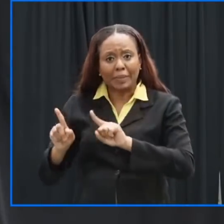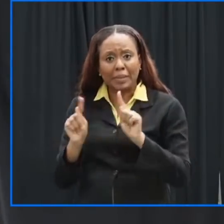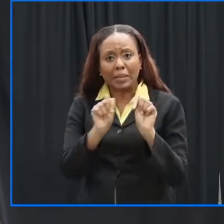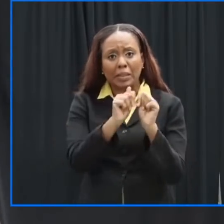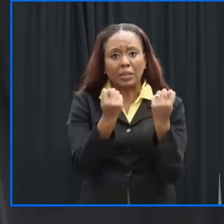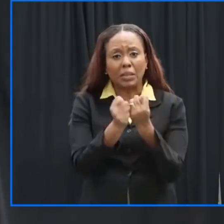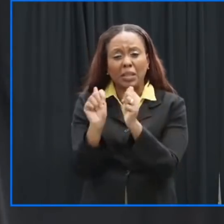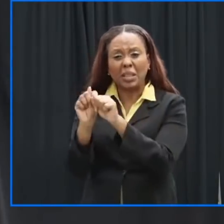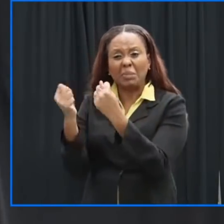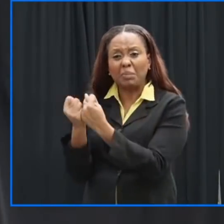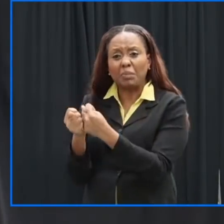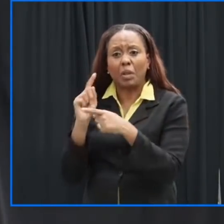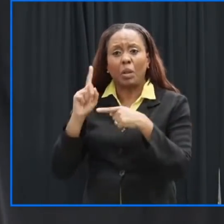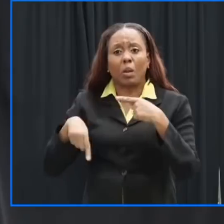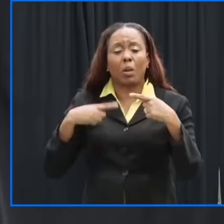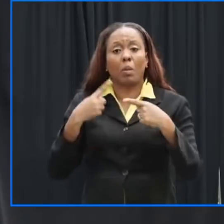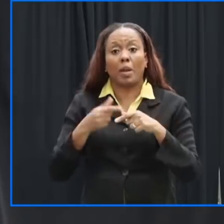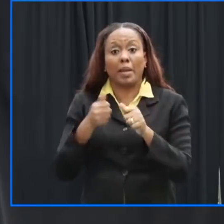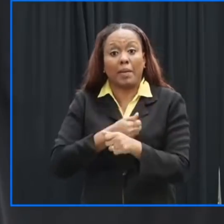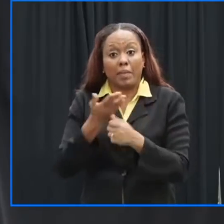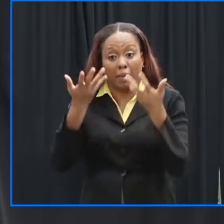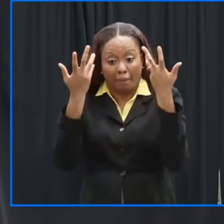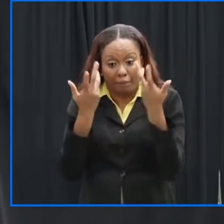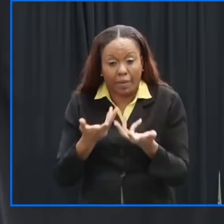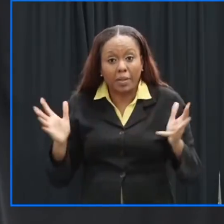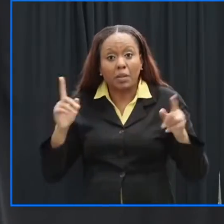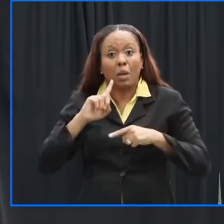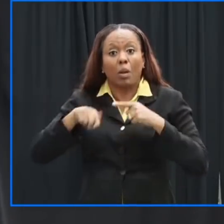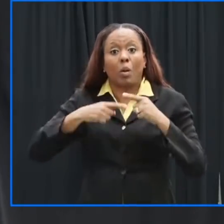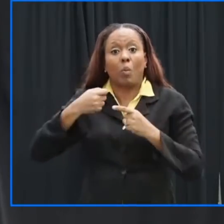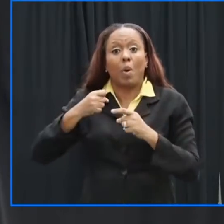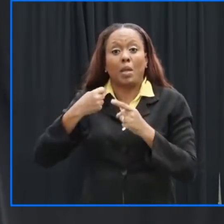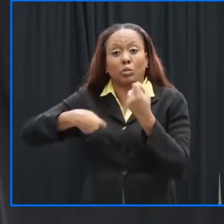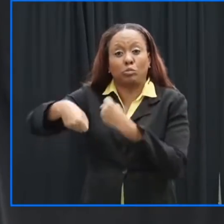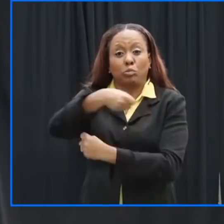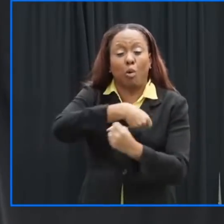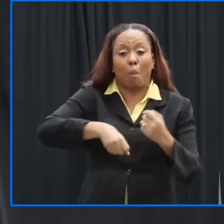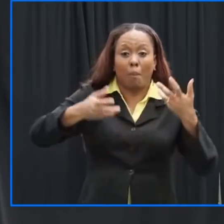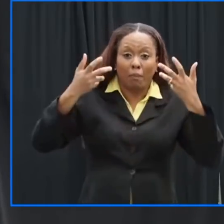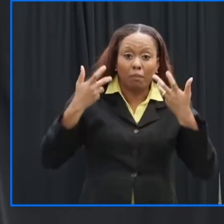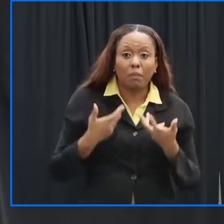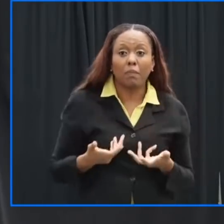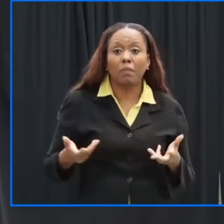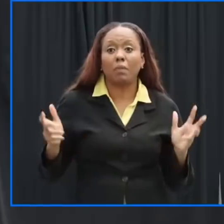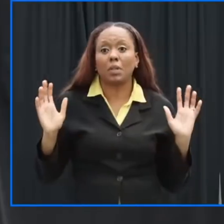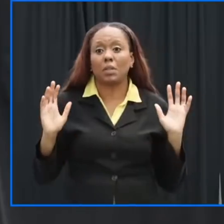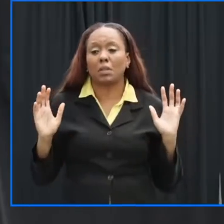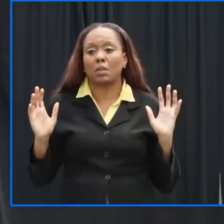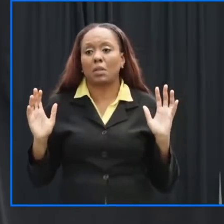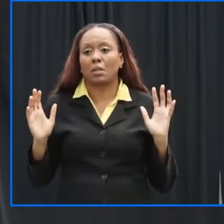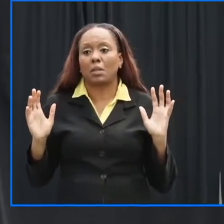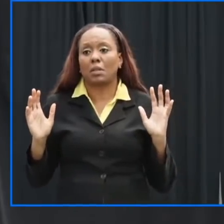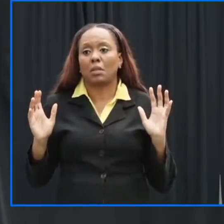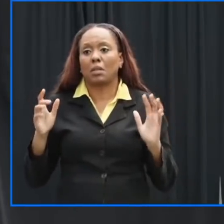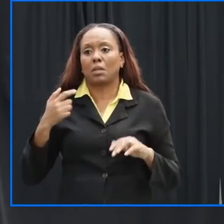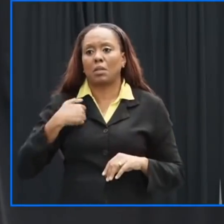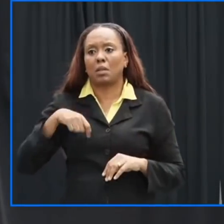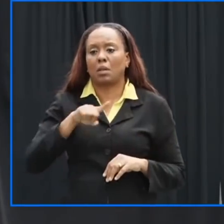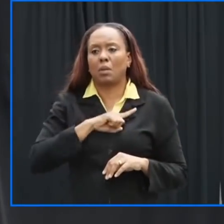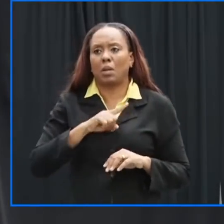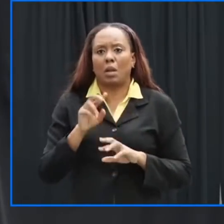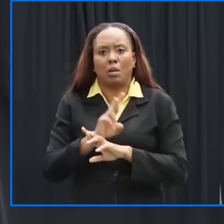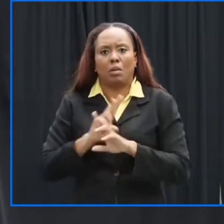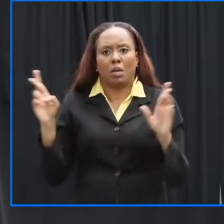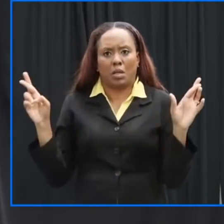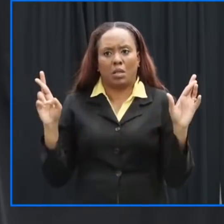ensure that when the all clear is given, or if we have to go out during the event, that we are ready to do so. We